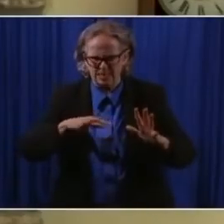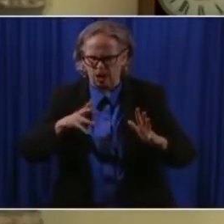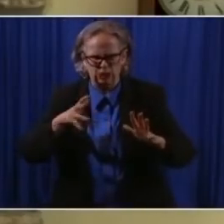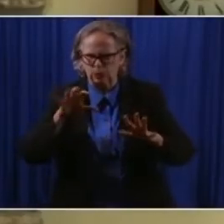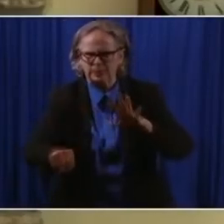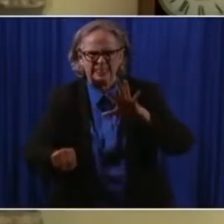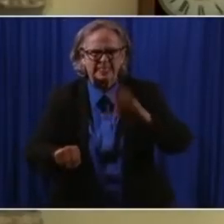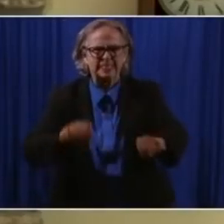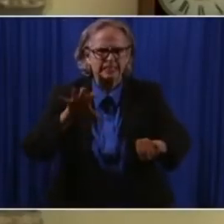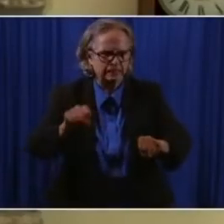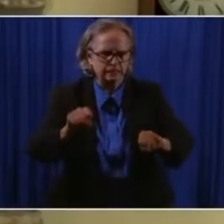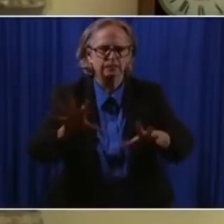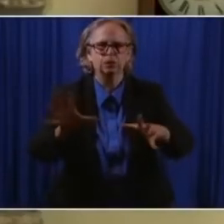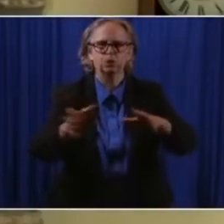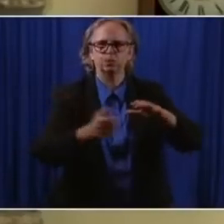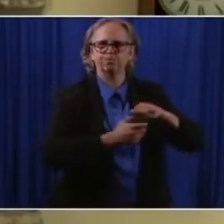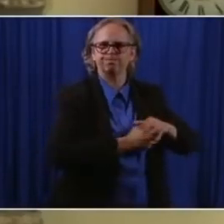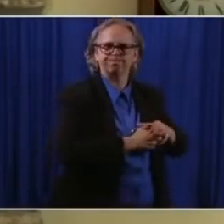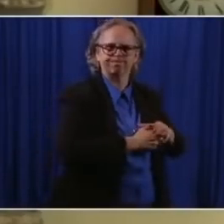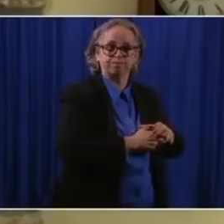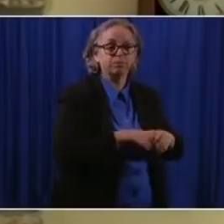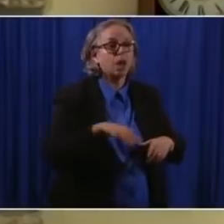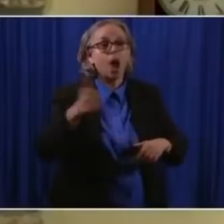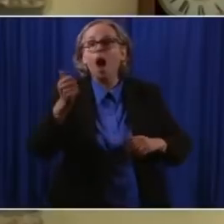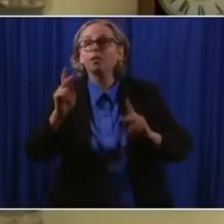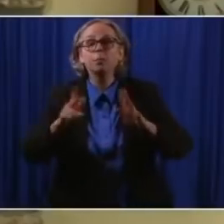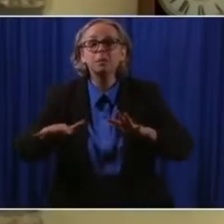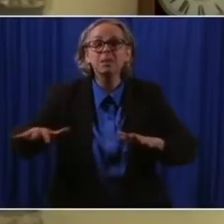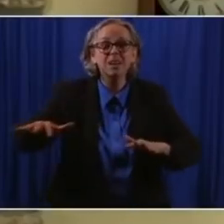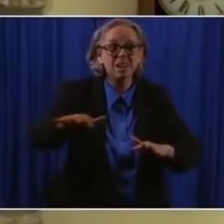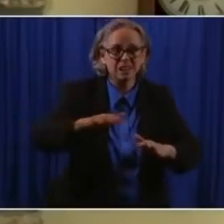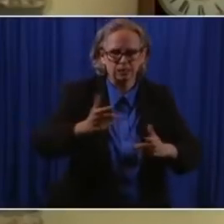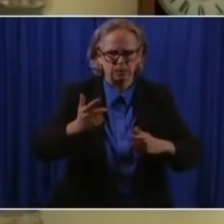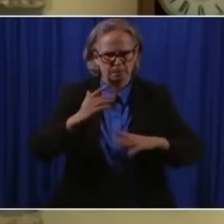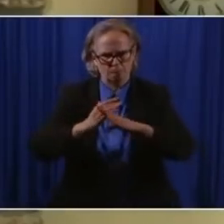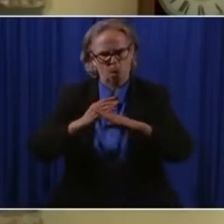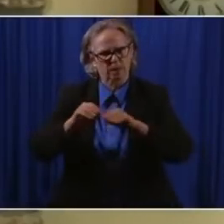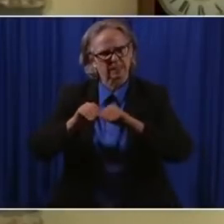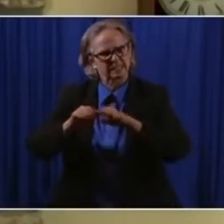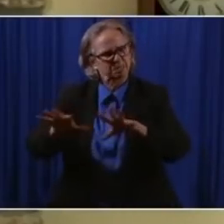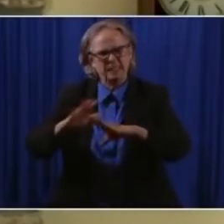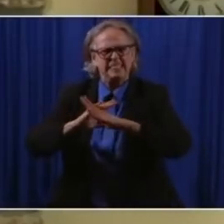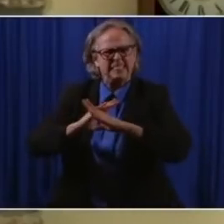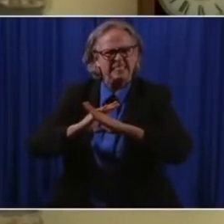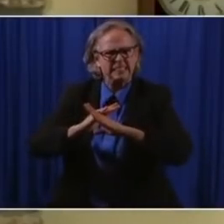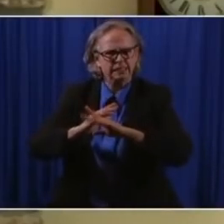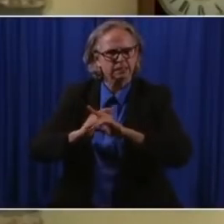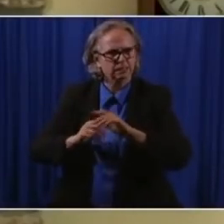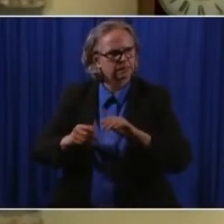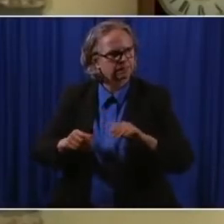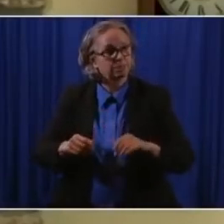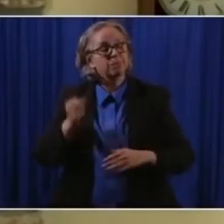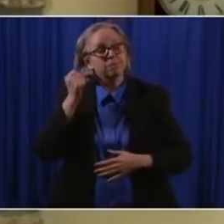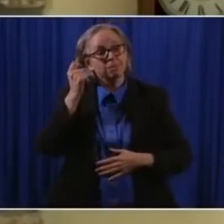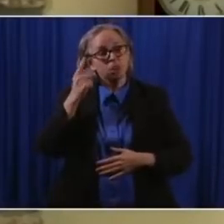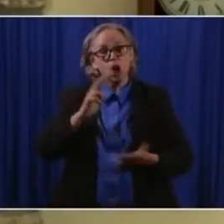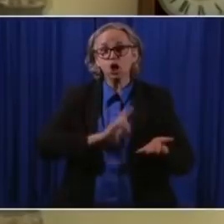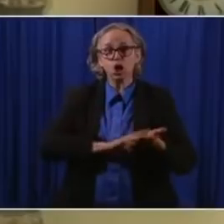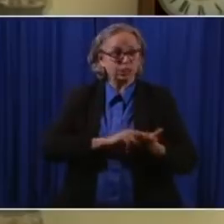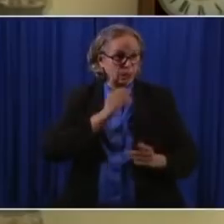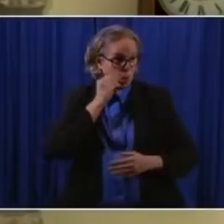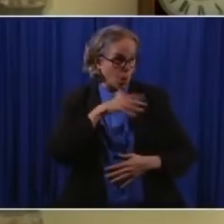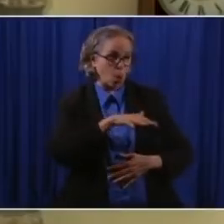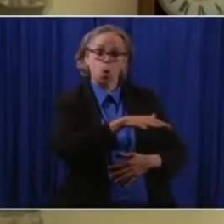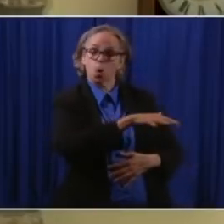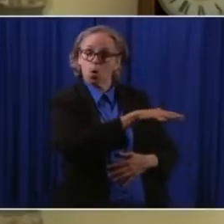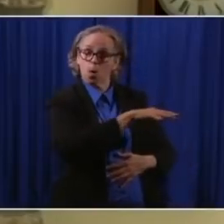infected is critical to prevent the spread. Consistent with our efforts to test in nursing homes, a statewide testing initiative for Ohio's